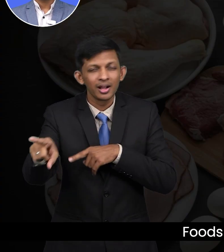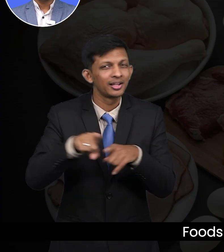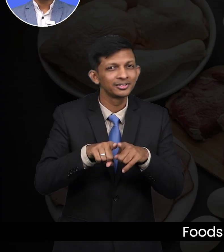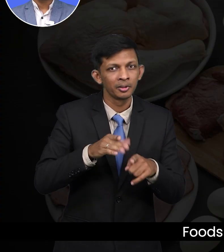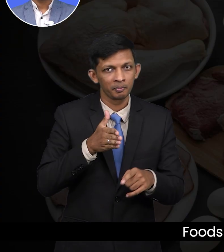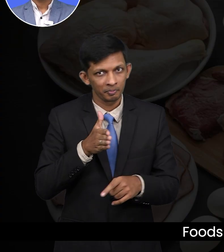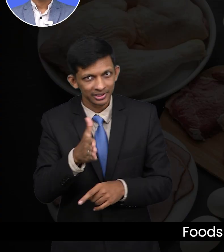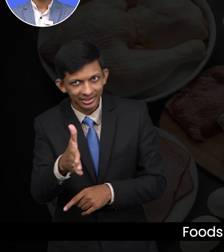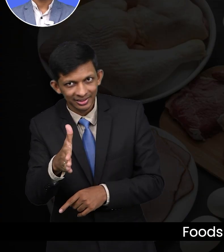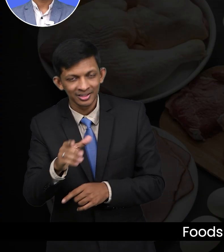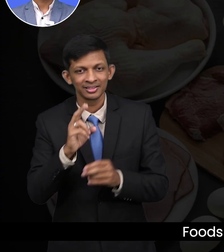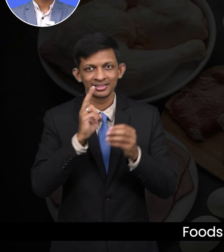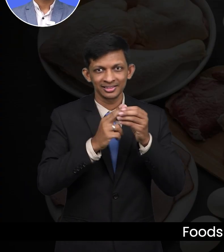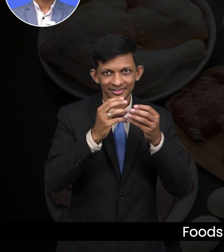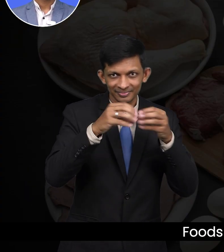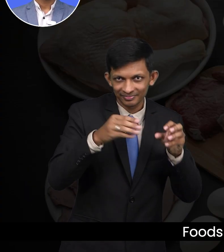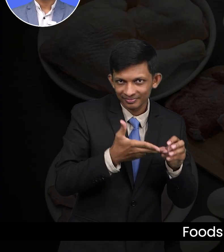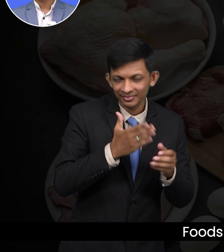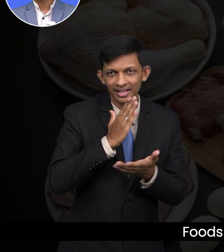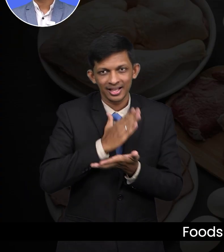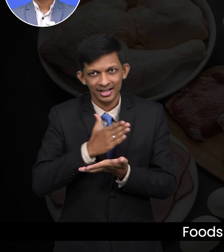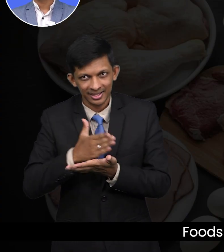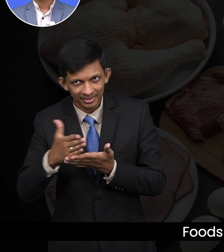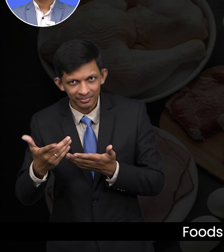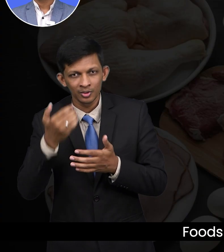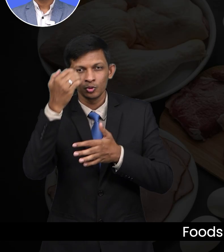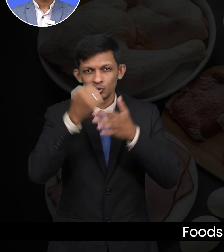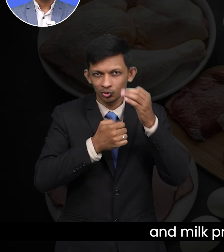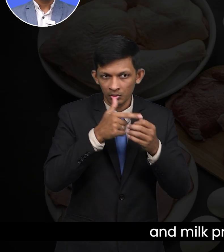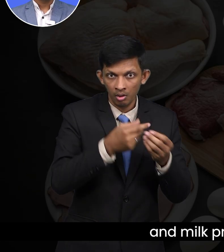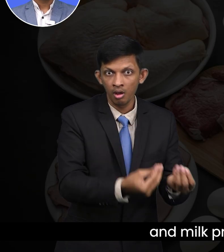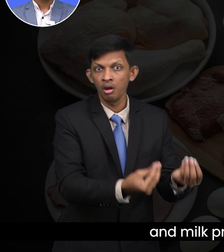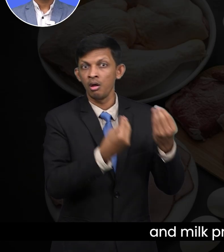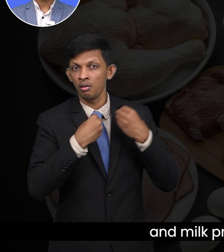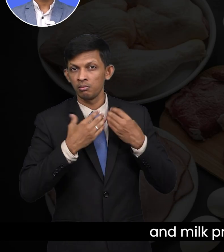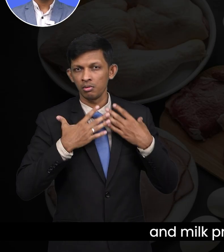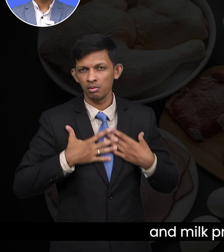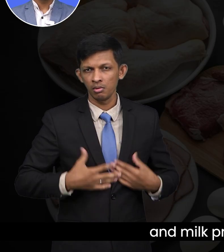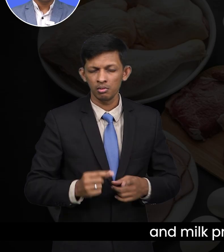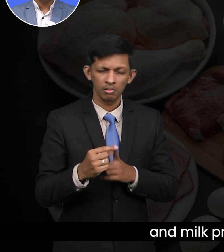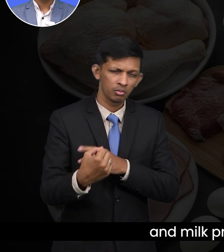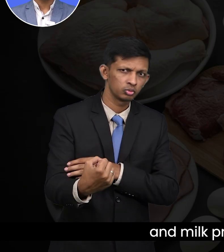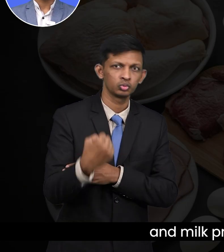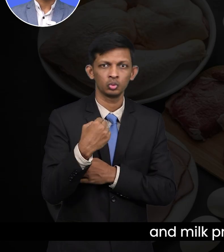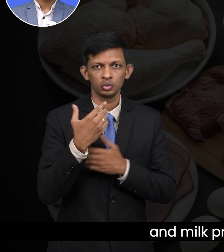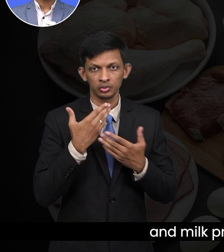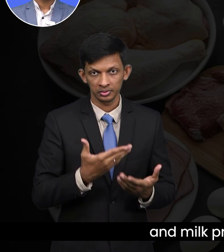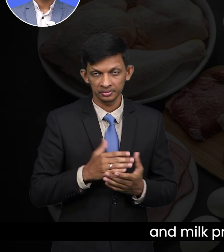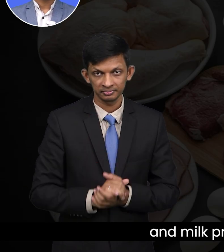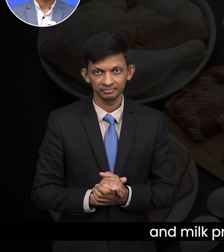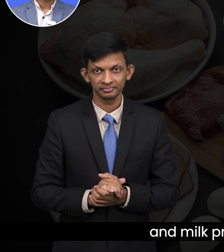Foods like fish, eggs, meat, and milk provide even more